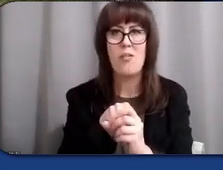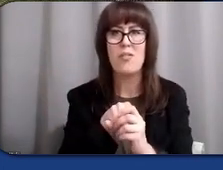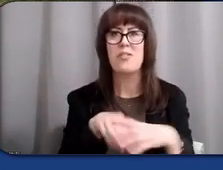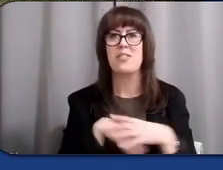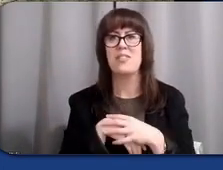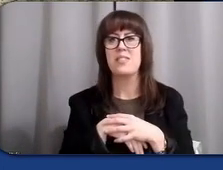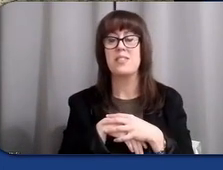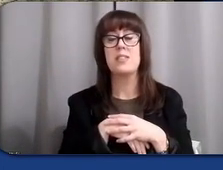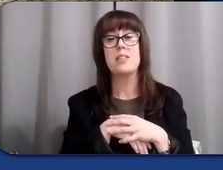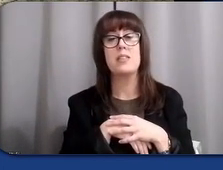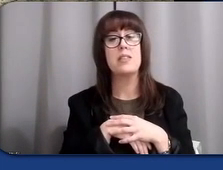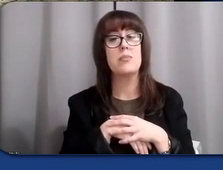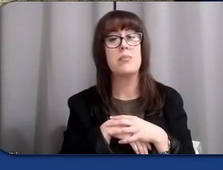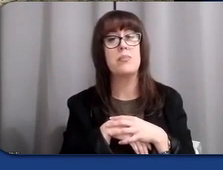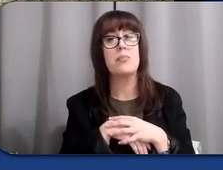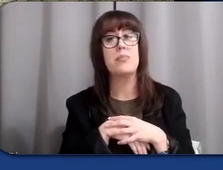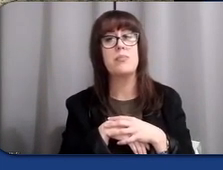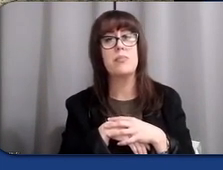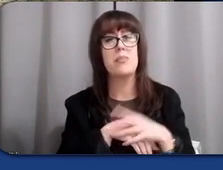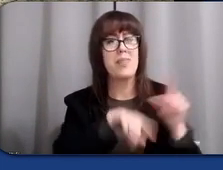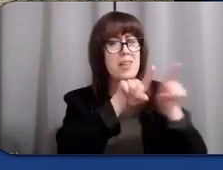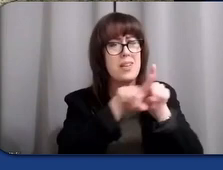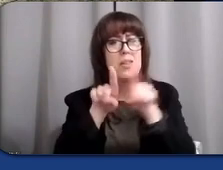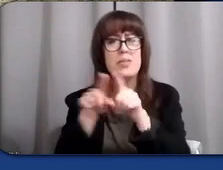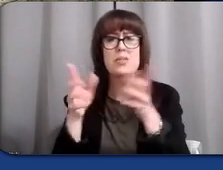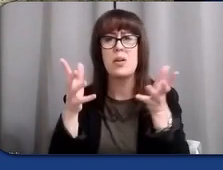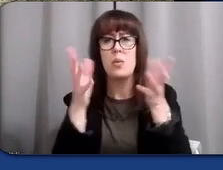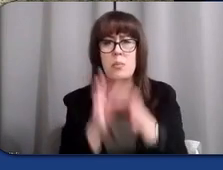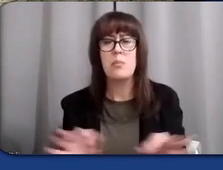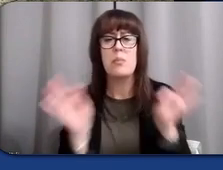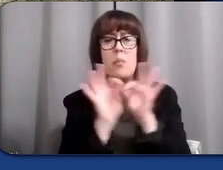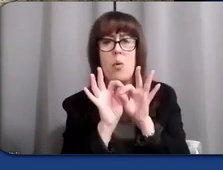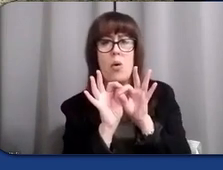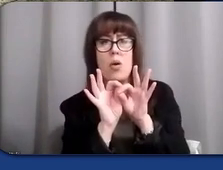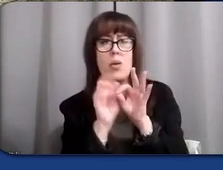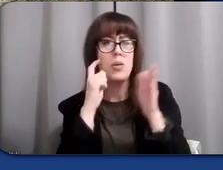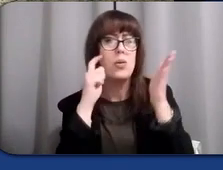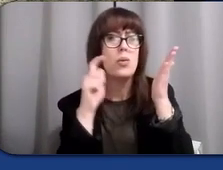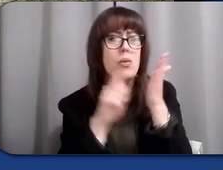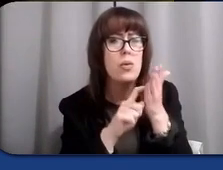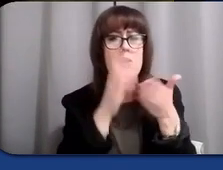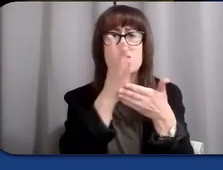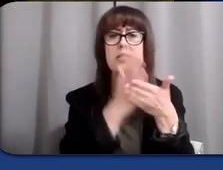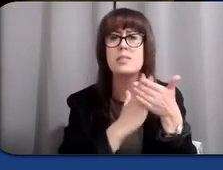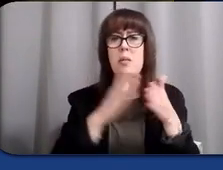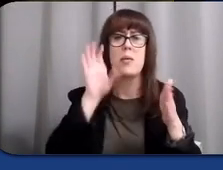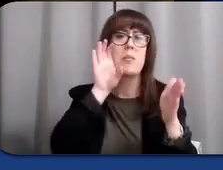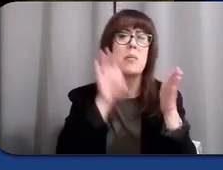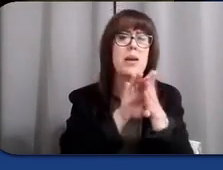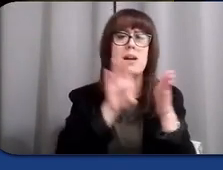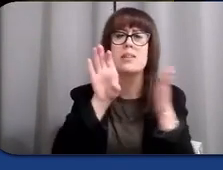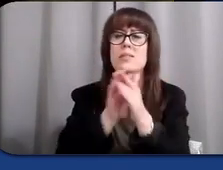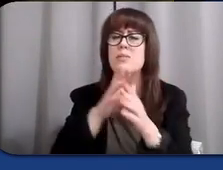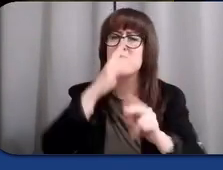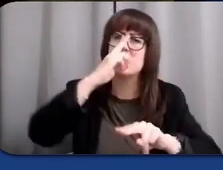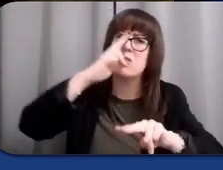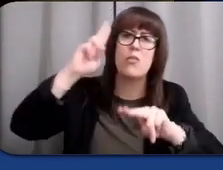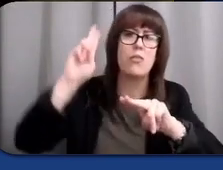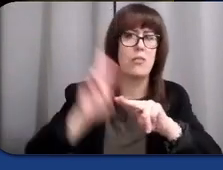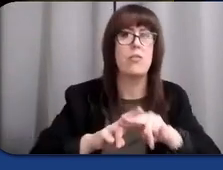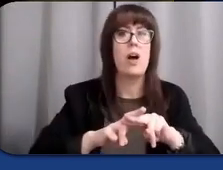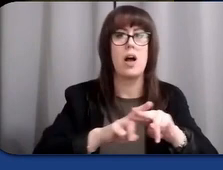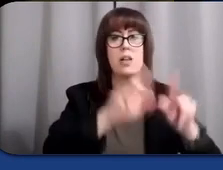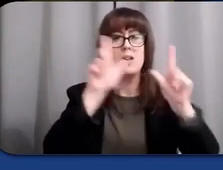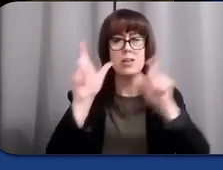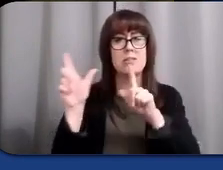I hope you're really taking in some of these images, because it was so fun capturing everything. But rather